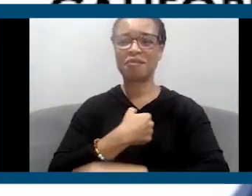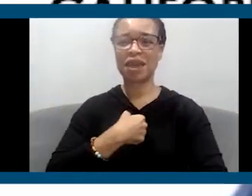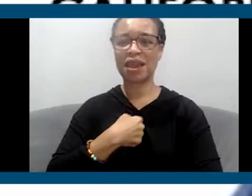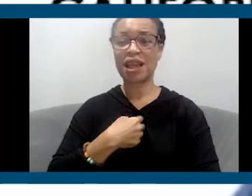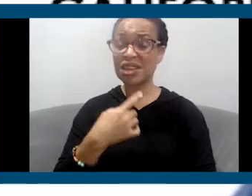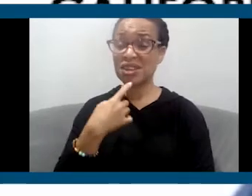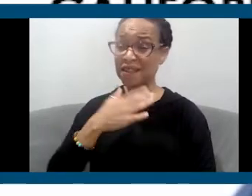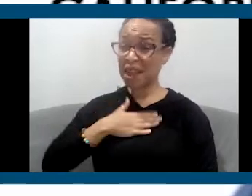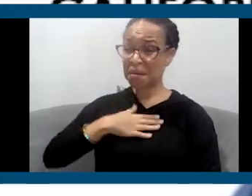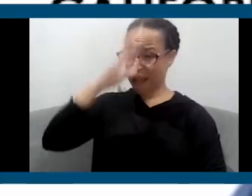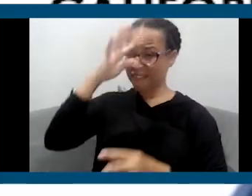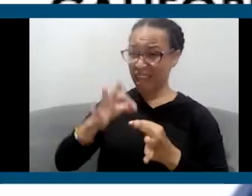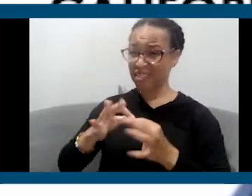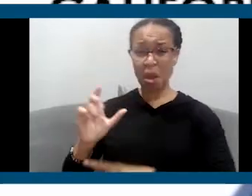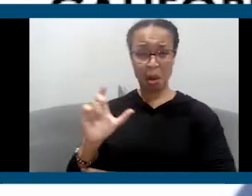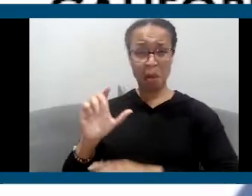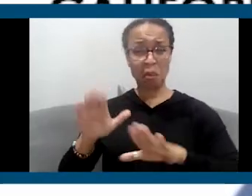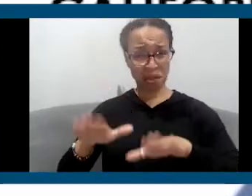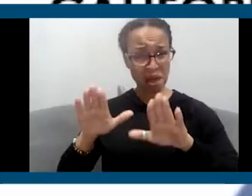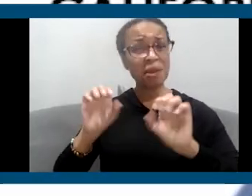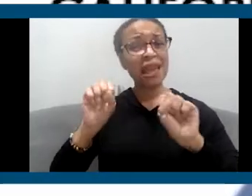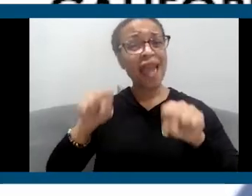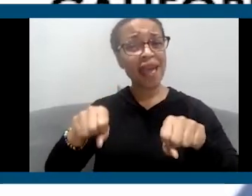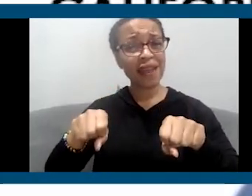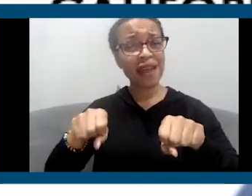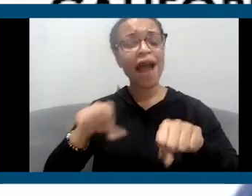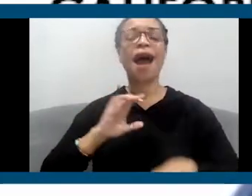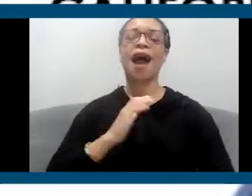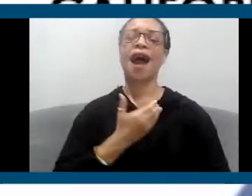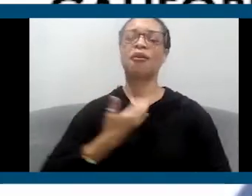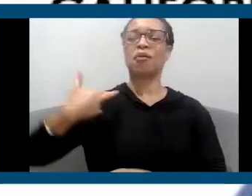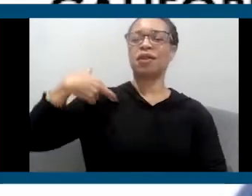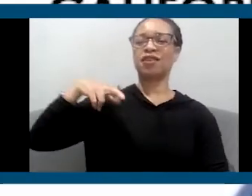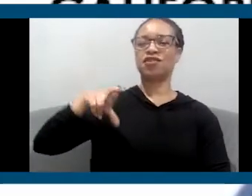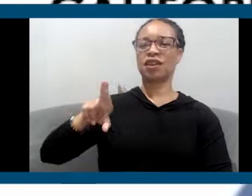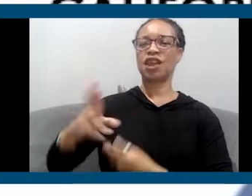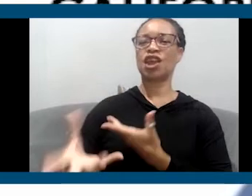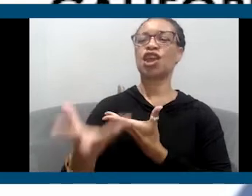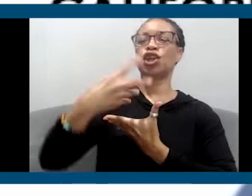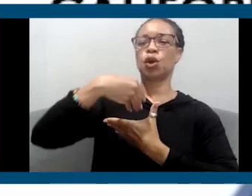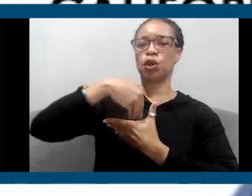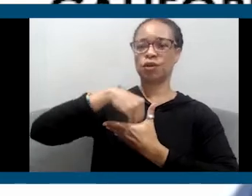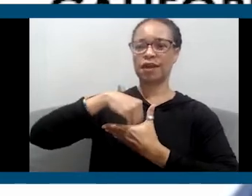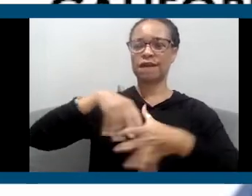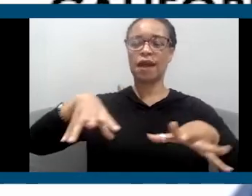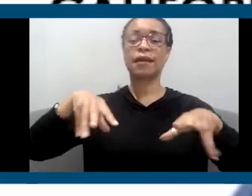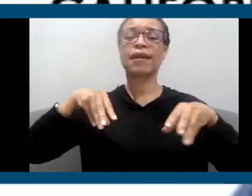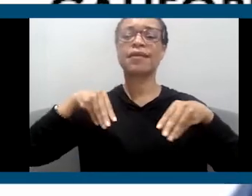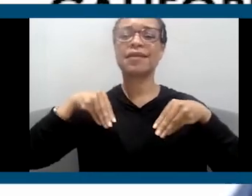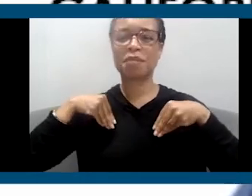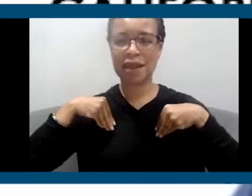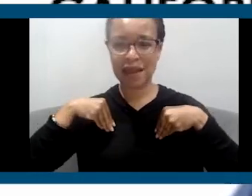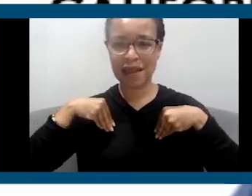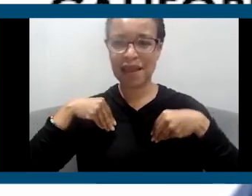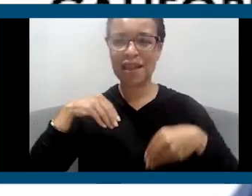I can be Muslim and that our religion was inclusive and accepting. And so, in so